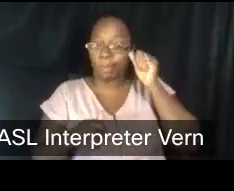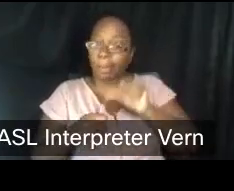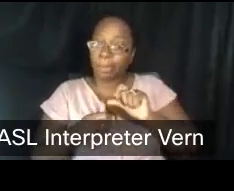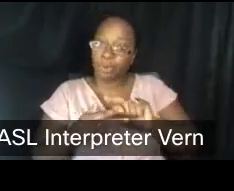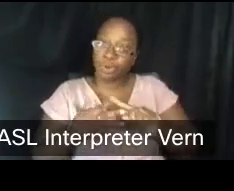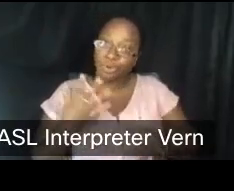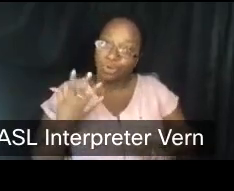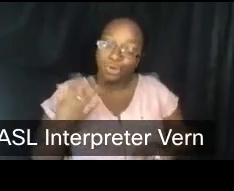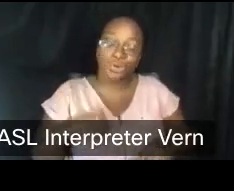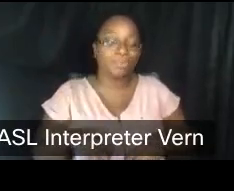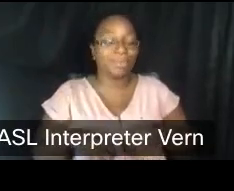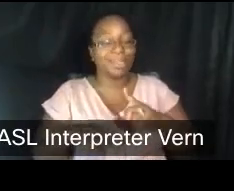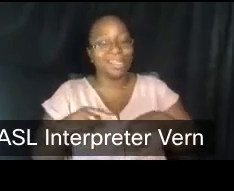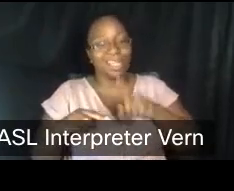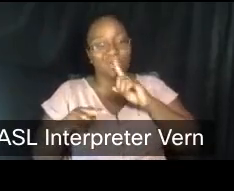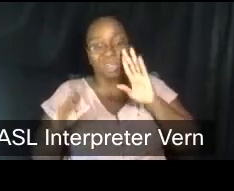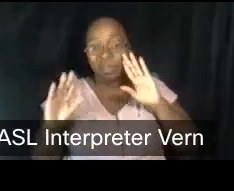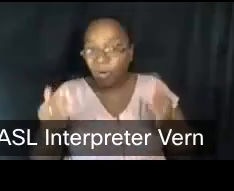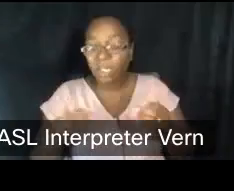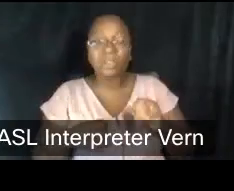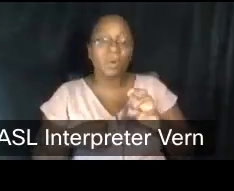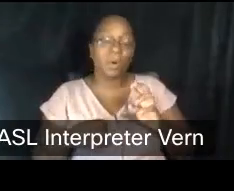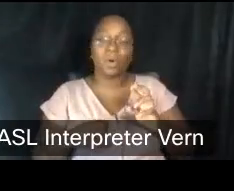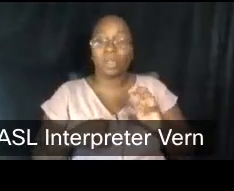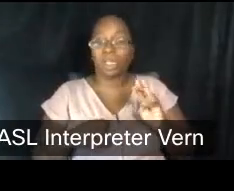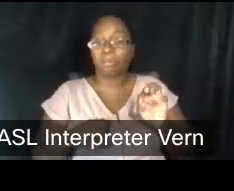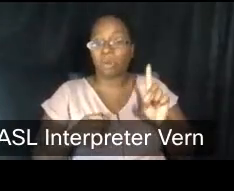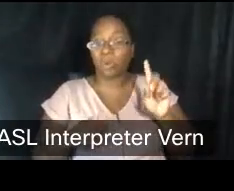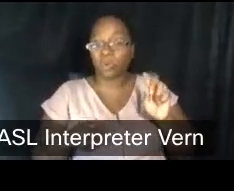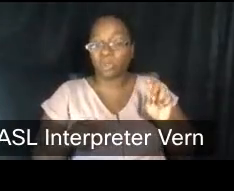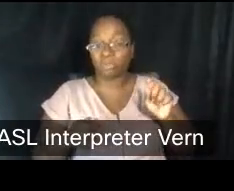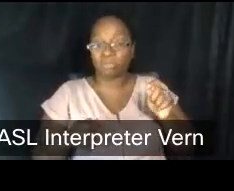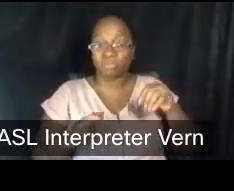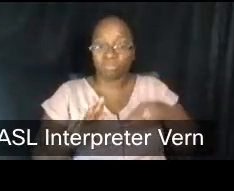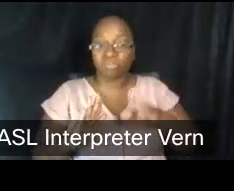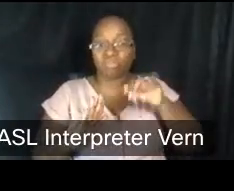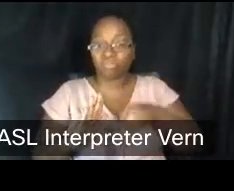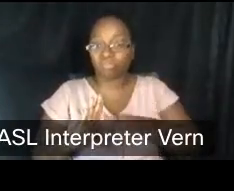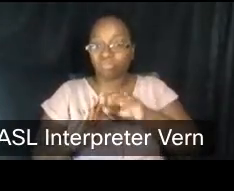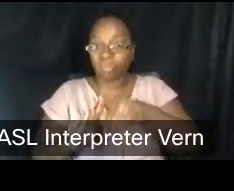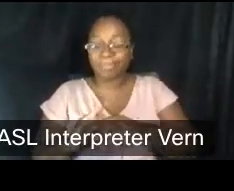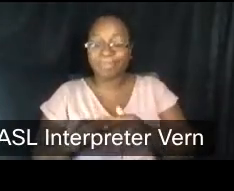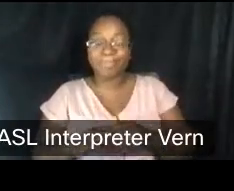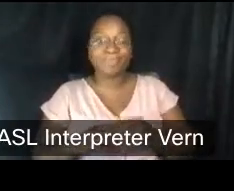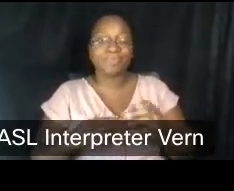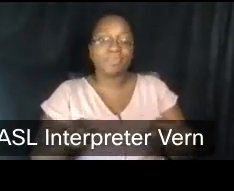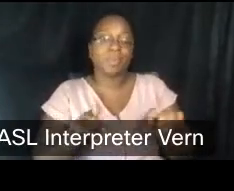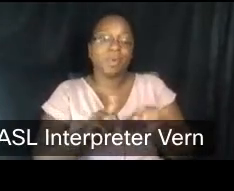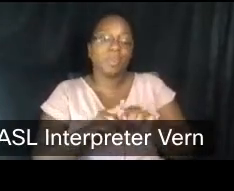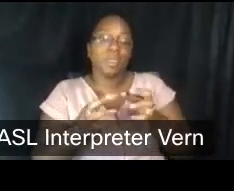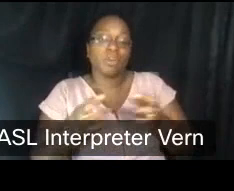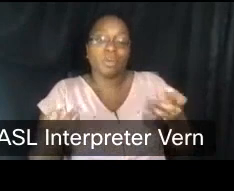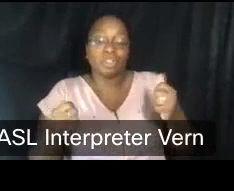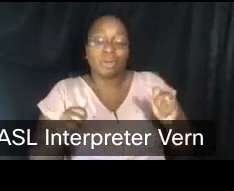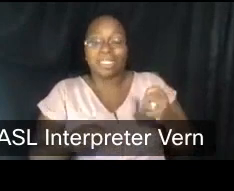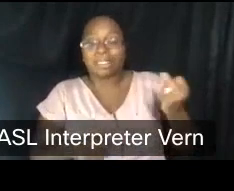to focus, or just having mood swings in general. And there's also the withholding of resources needed